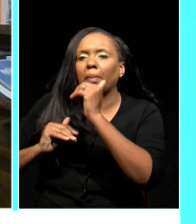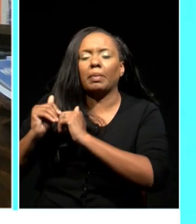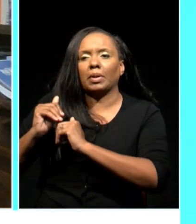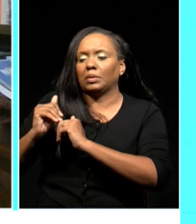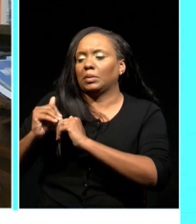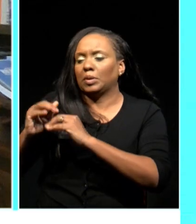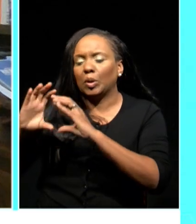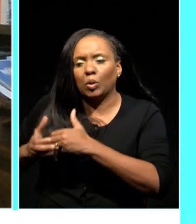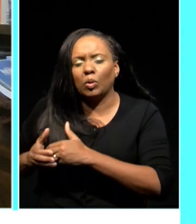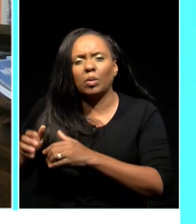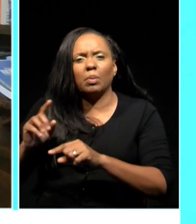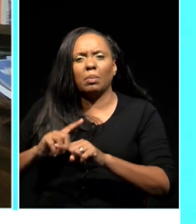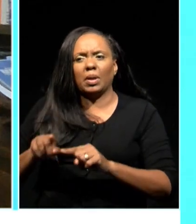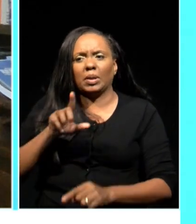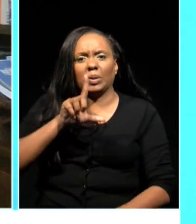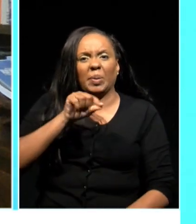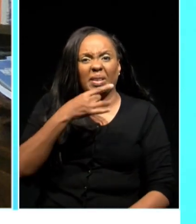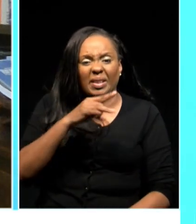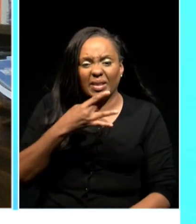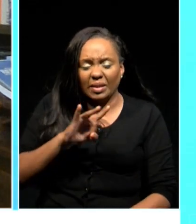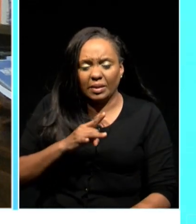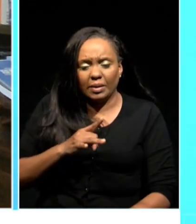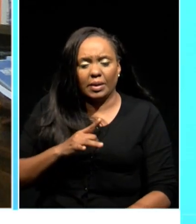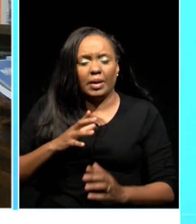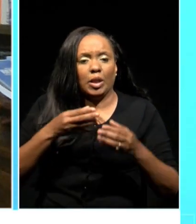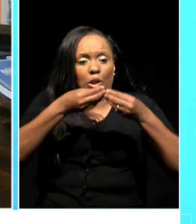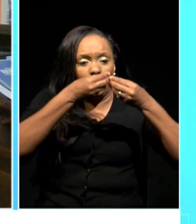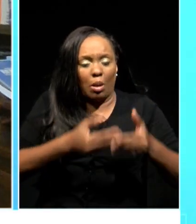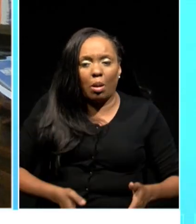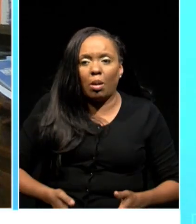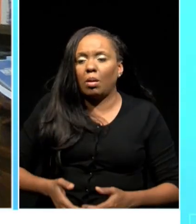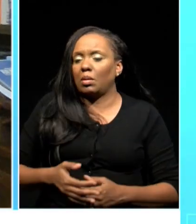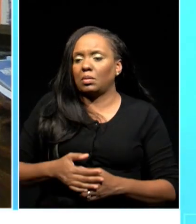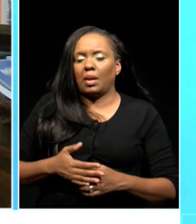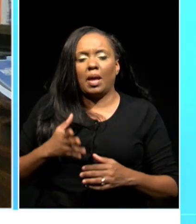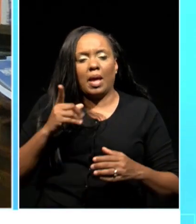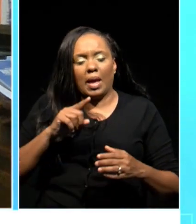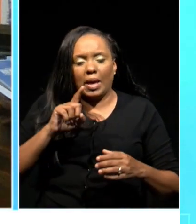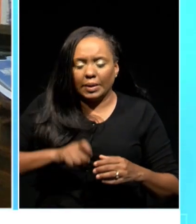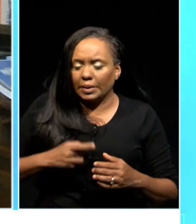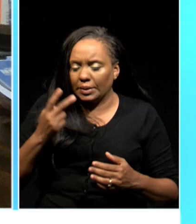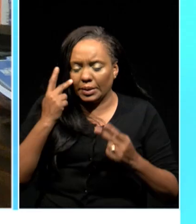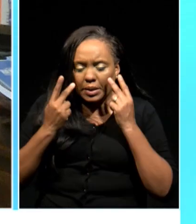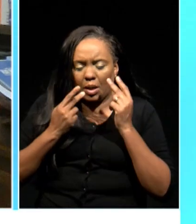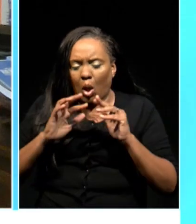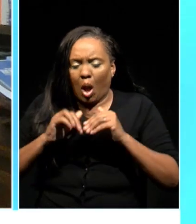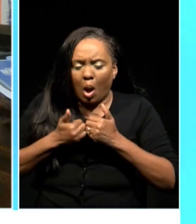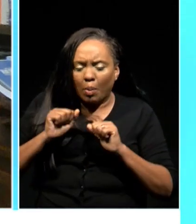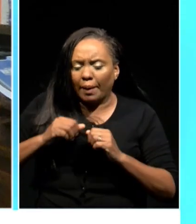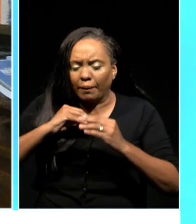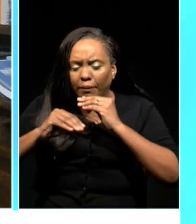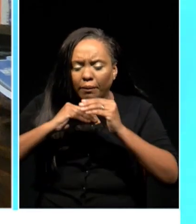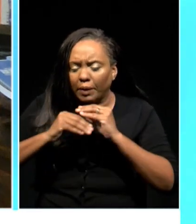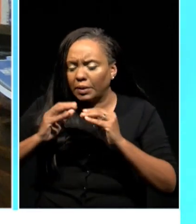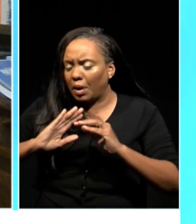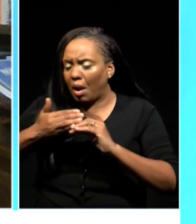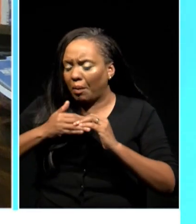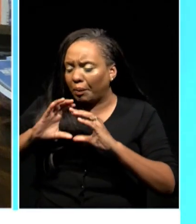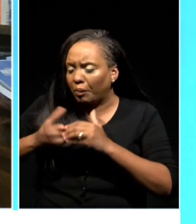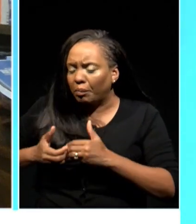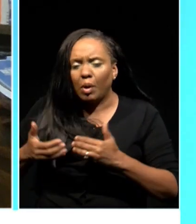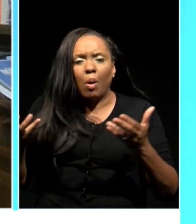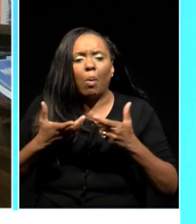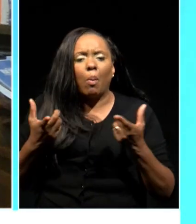defeat in 2018, they need to do it. All political parties that have suffered the kind of defeat, and sometimes not even that kind of extensive